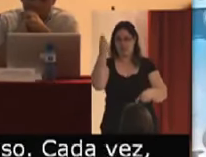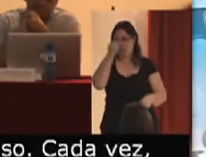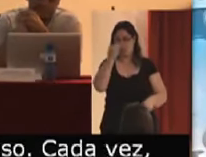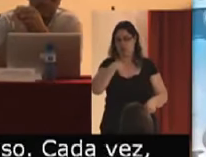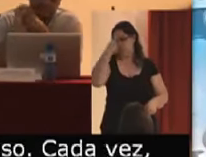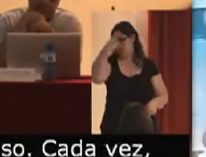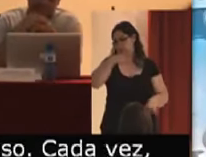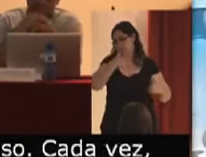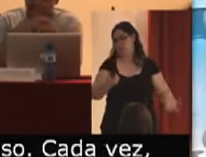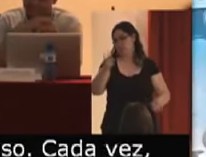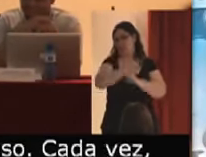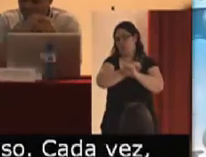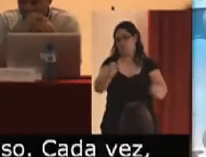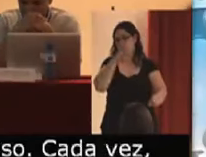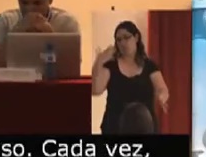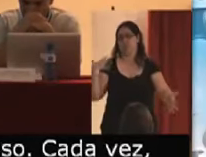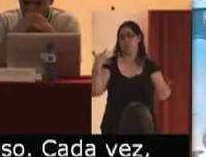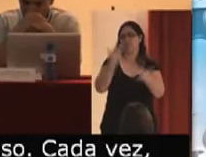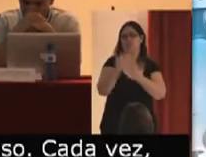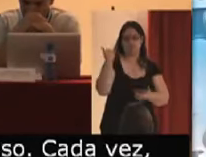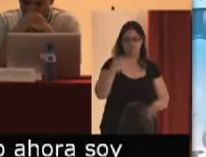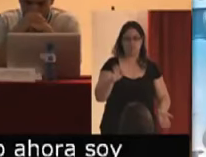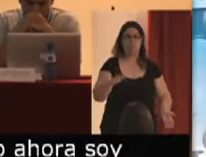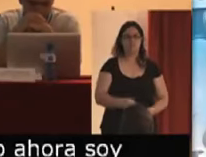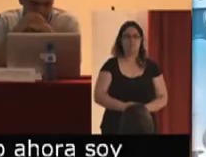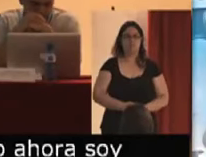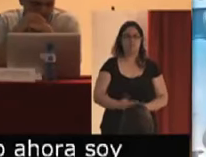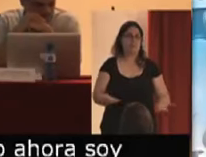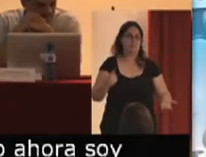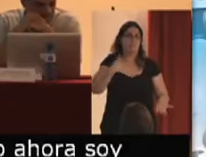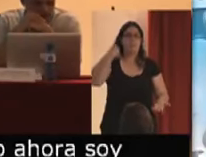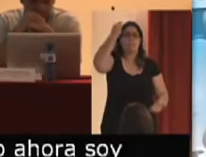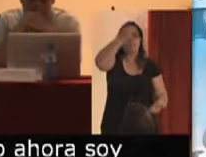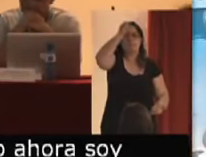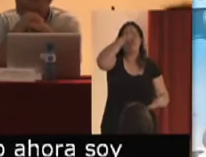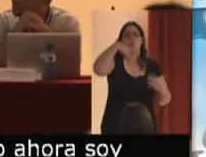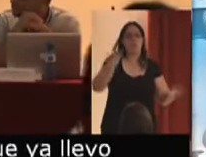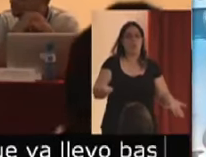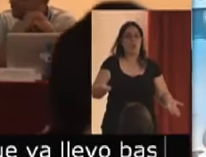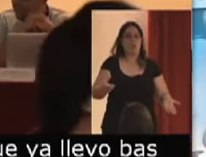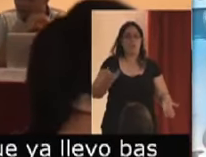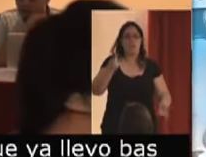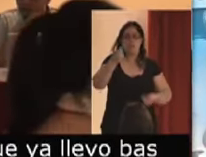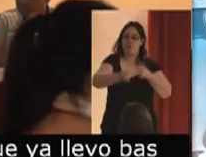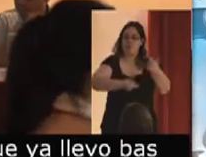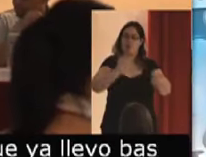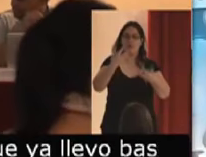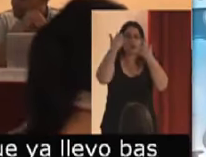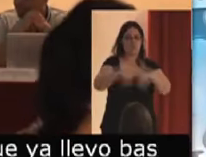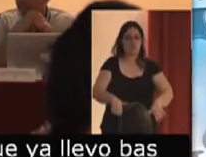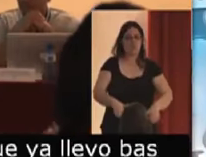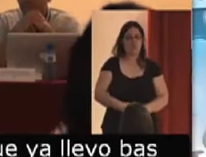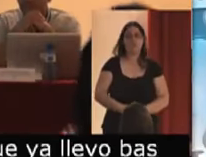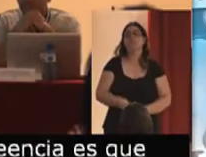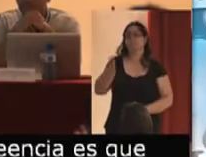really believed it, but now I'm aware of this is not possible, because I've been doing this for many years, and I really